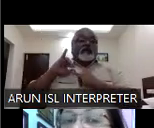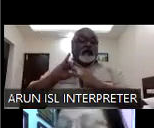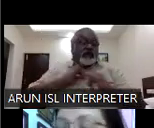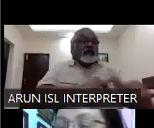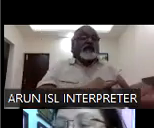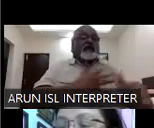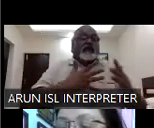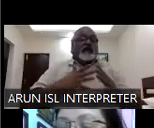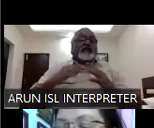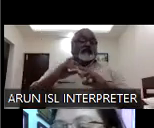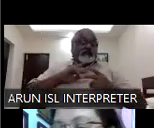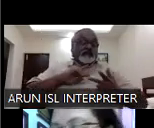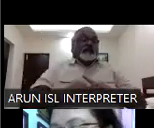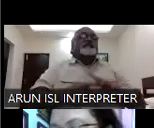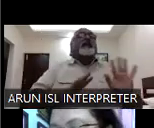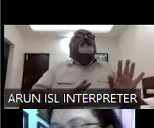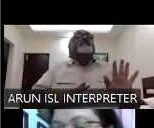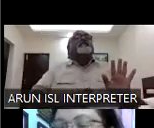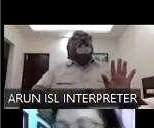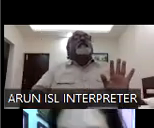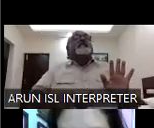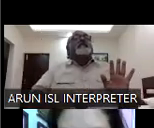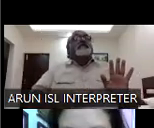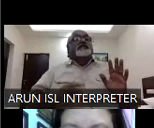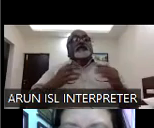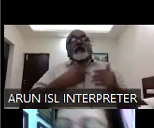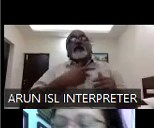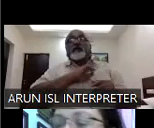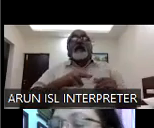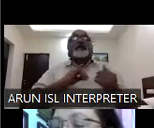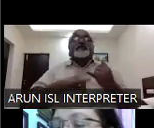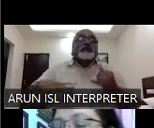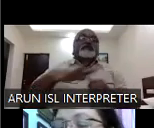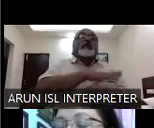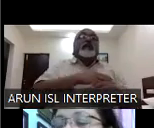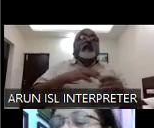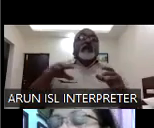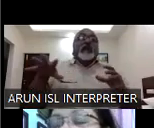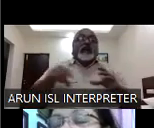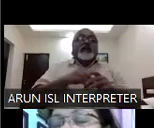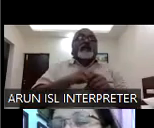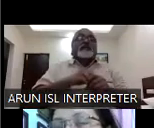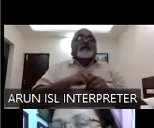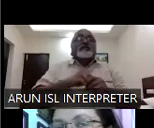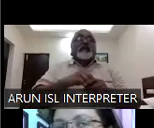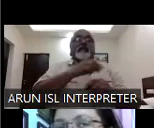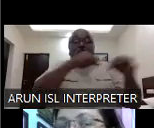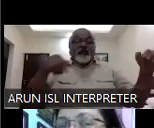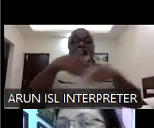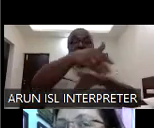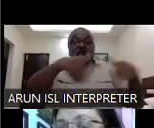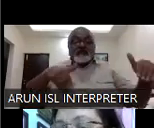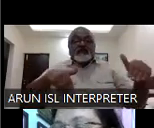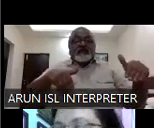the point I'm making, coming back to the social inclusion and boundaries of social inclusion, is